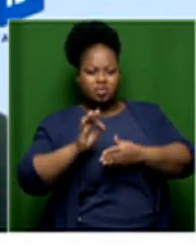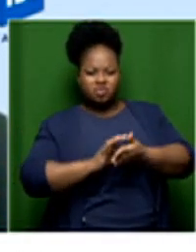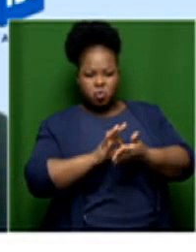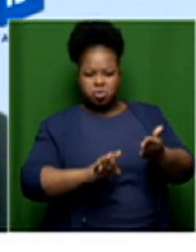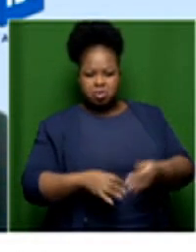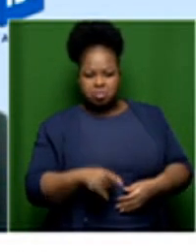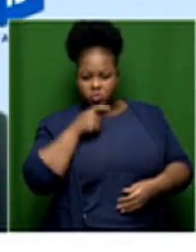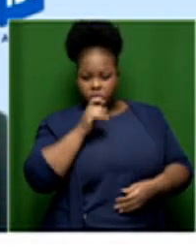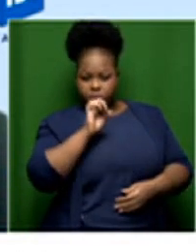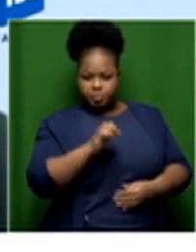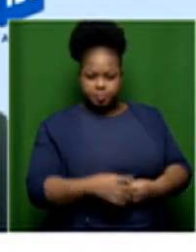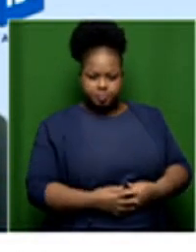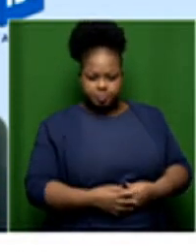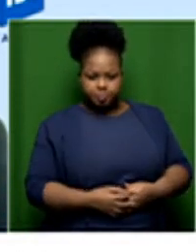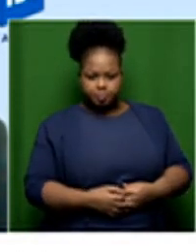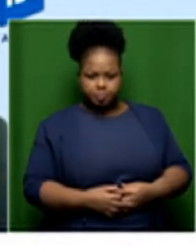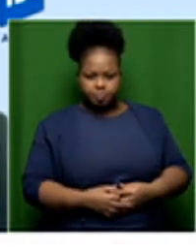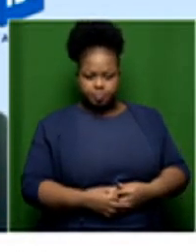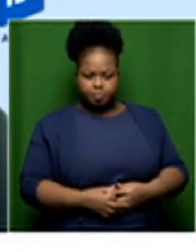your comments on those very briefly.